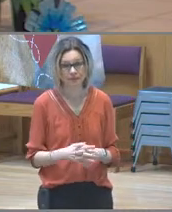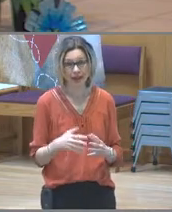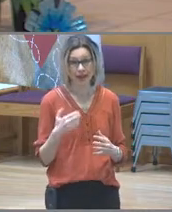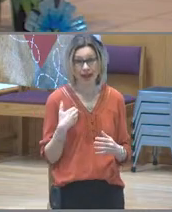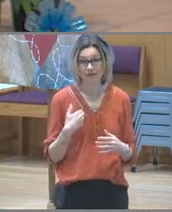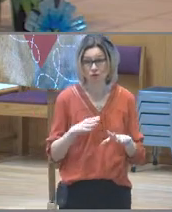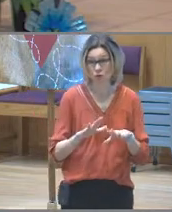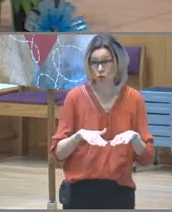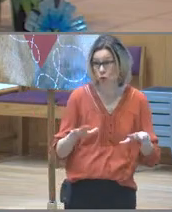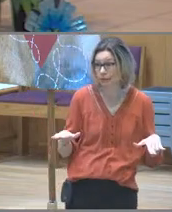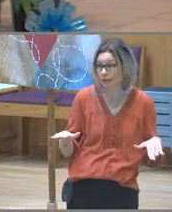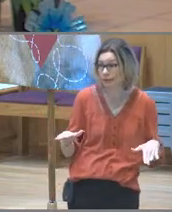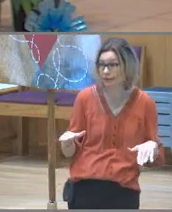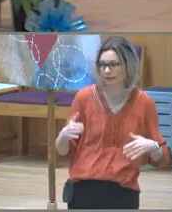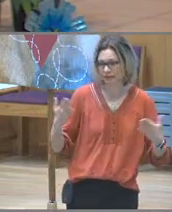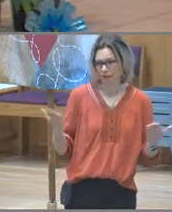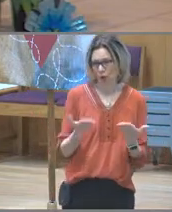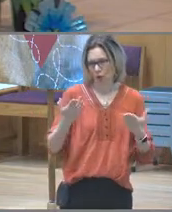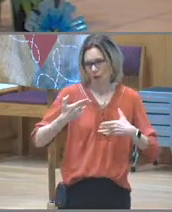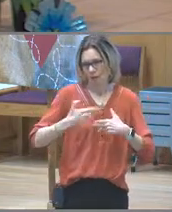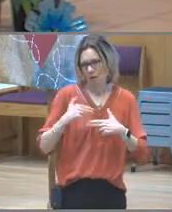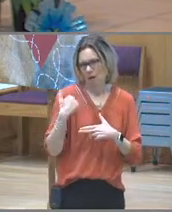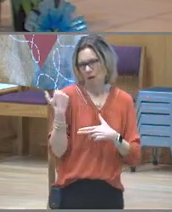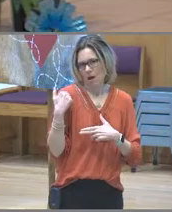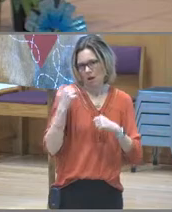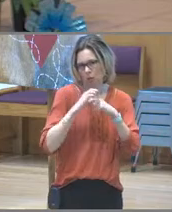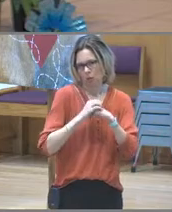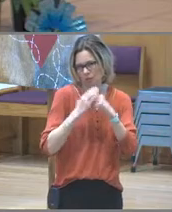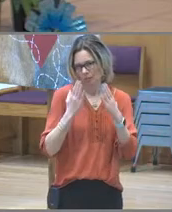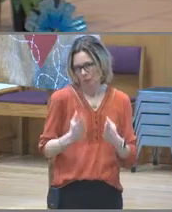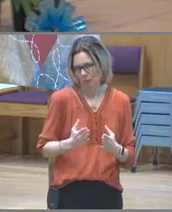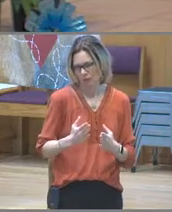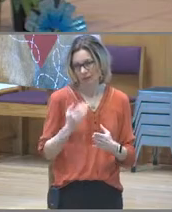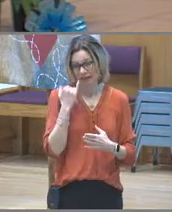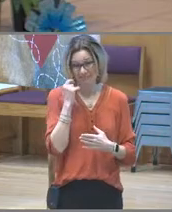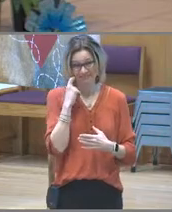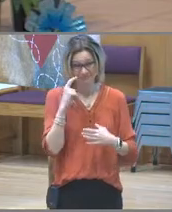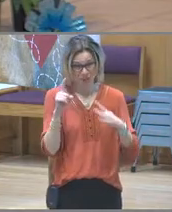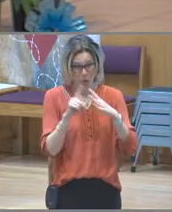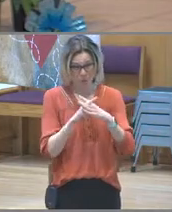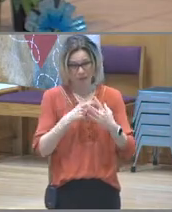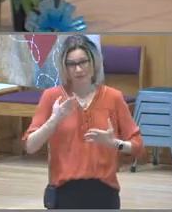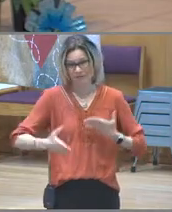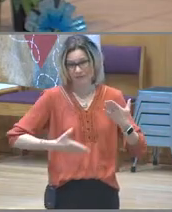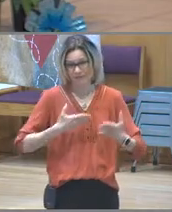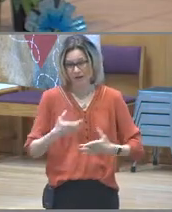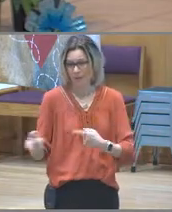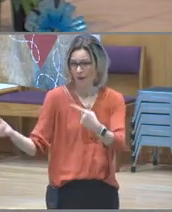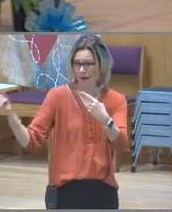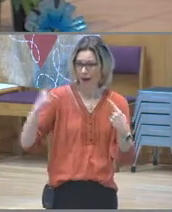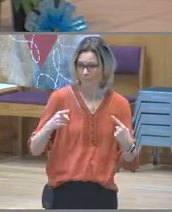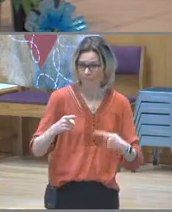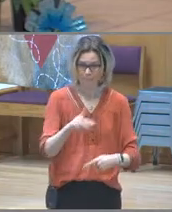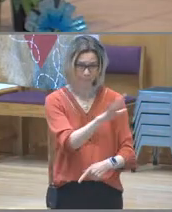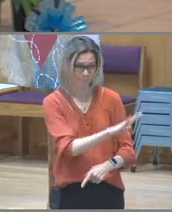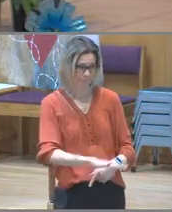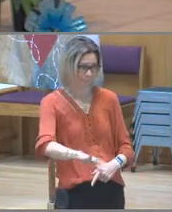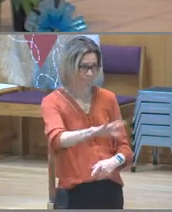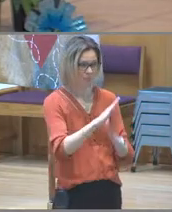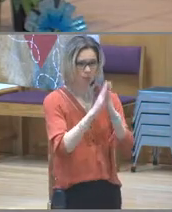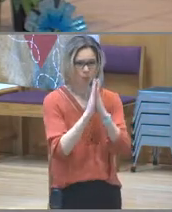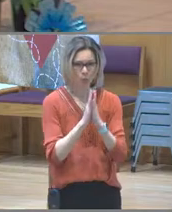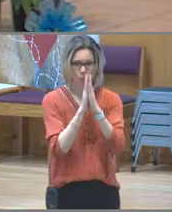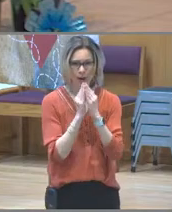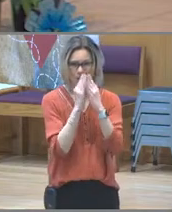and we call them young worshipers in this congregation and are here for the first time, we invite you to come to the playground where our